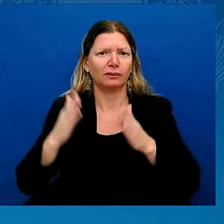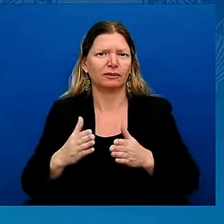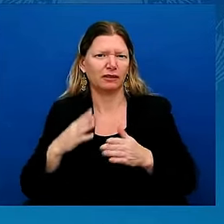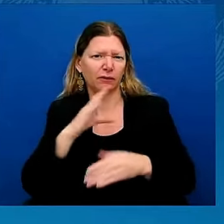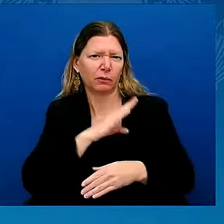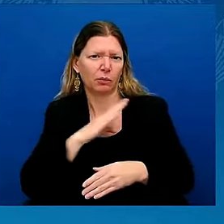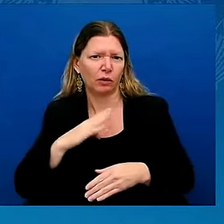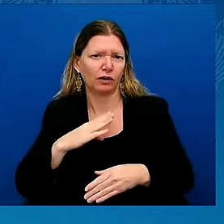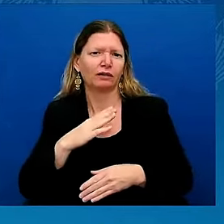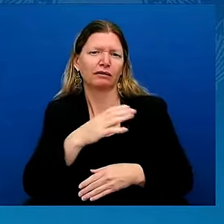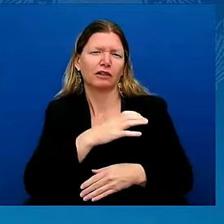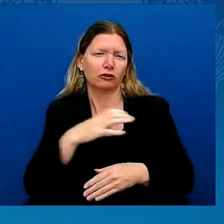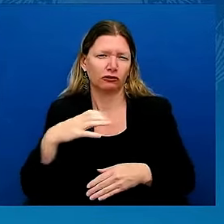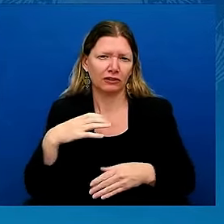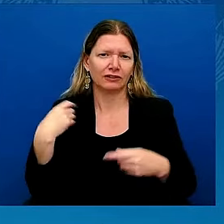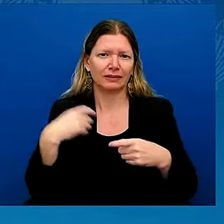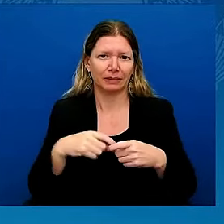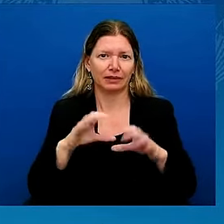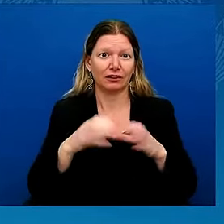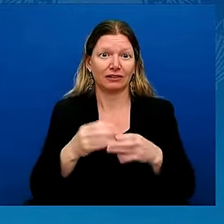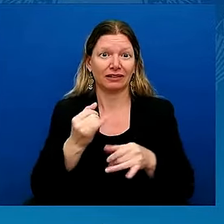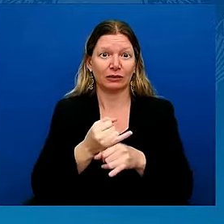Espaillat.